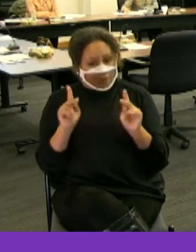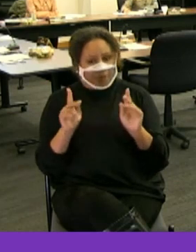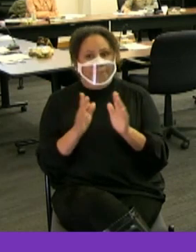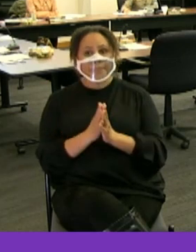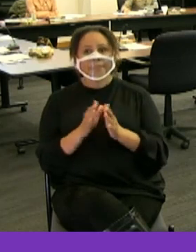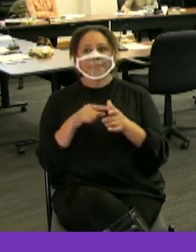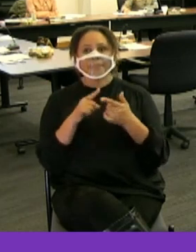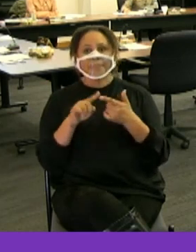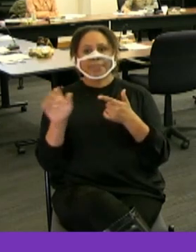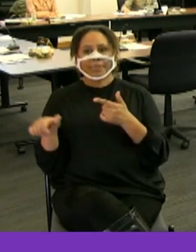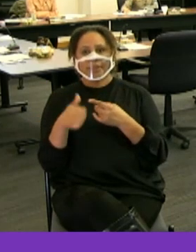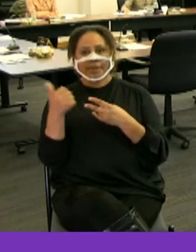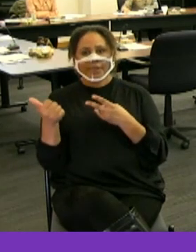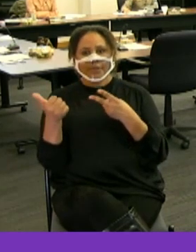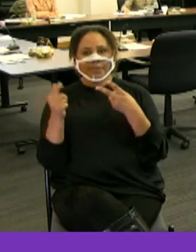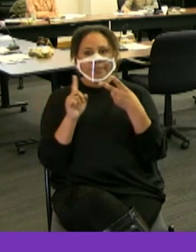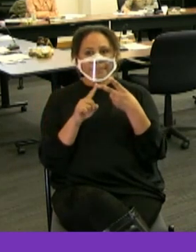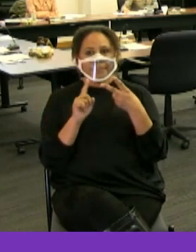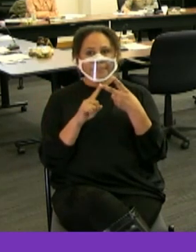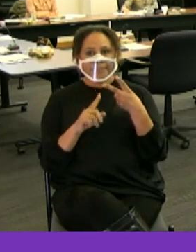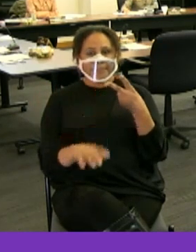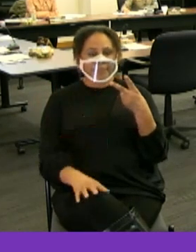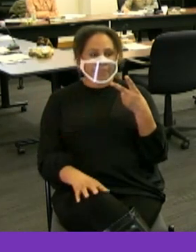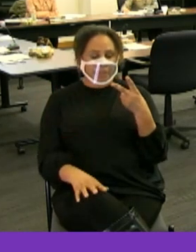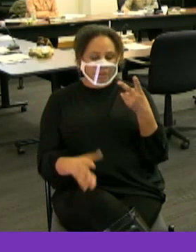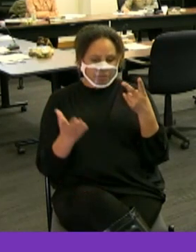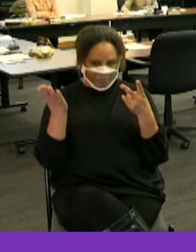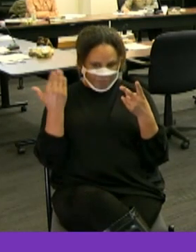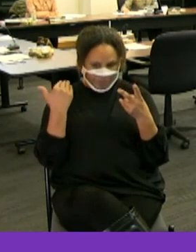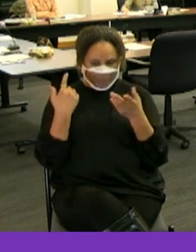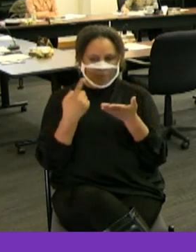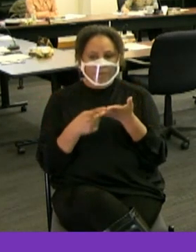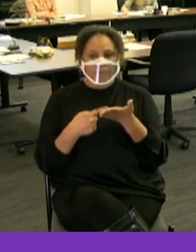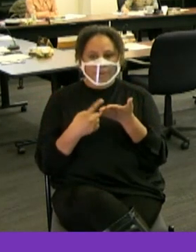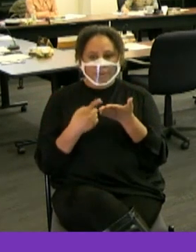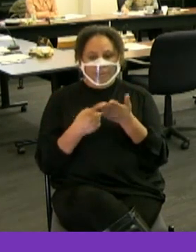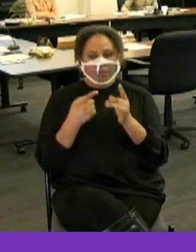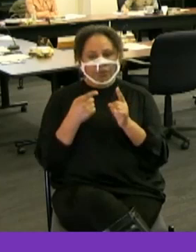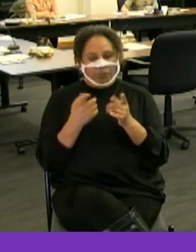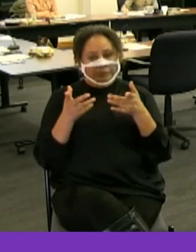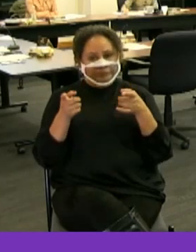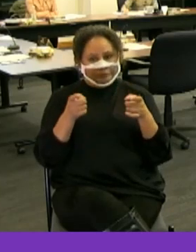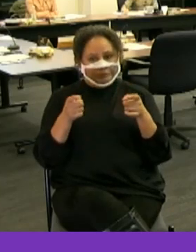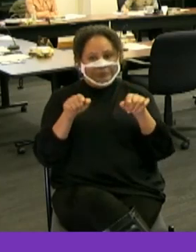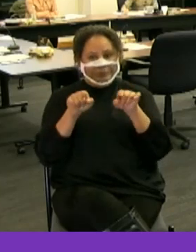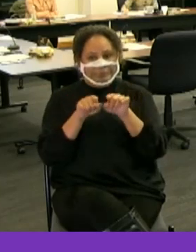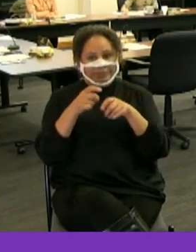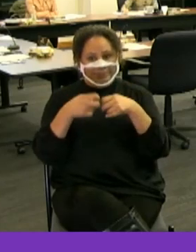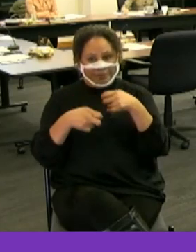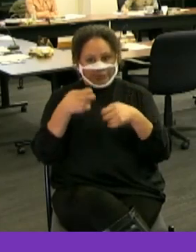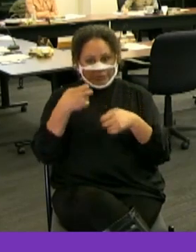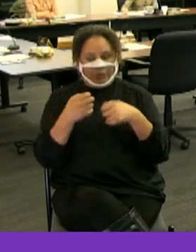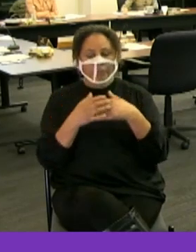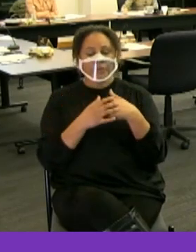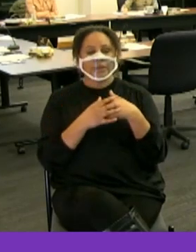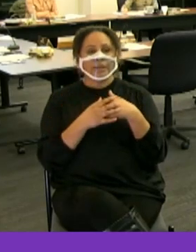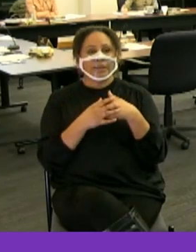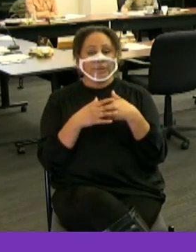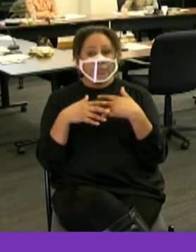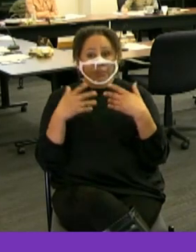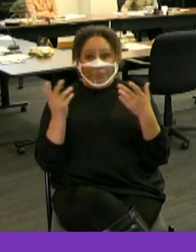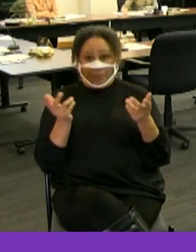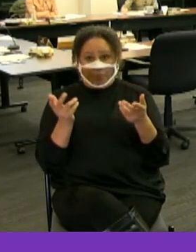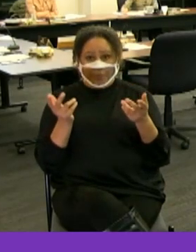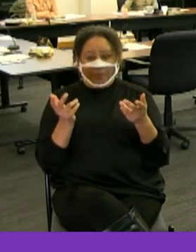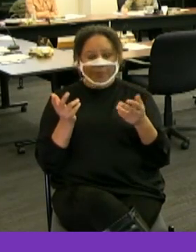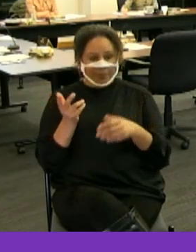Okay, and then the other thing that we had talked about to deal with this same issue was, should